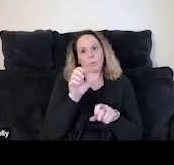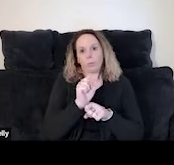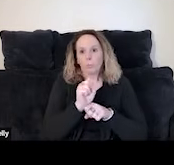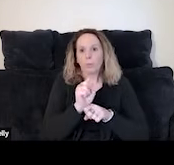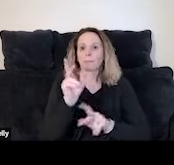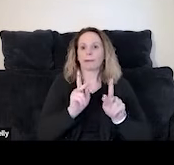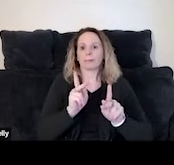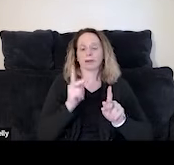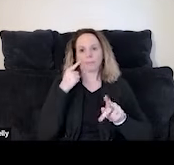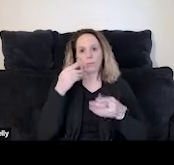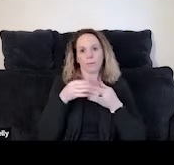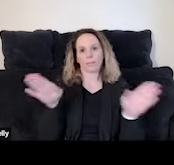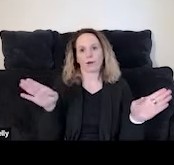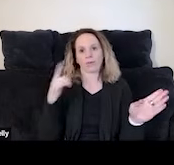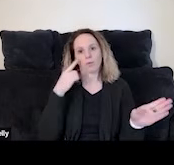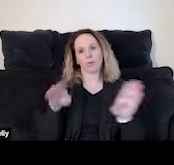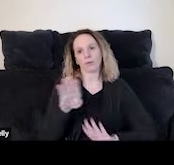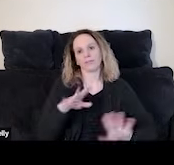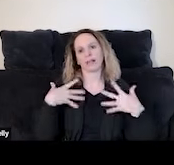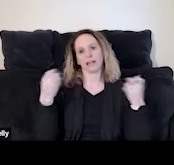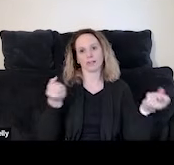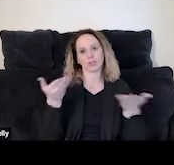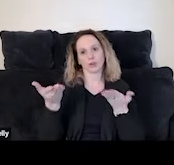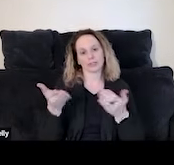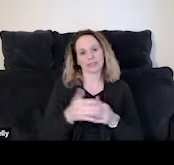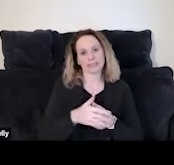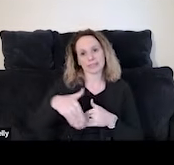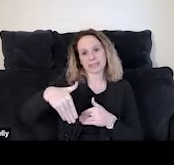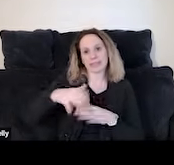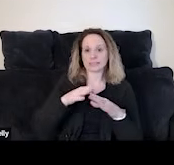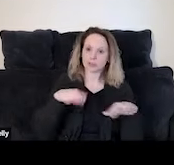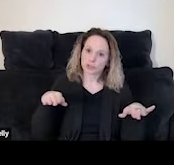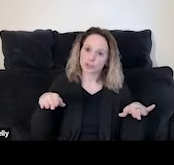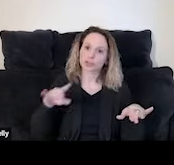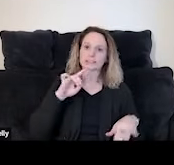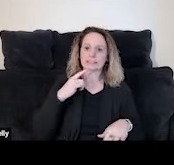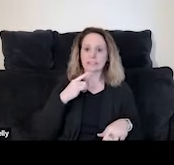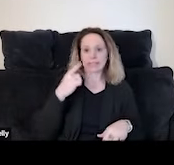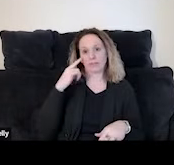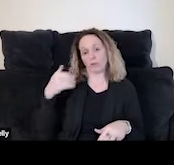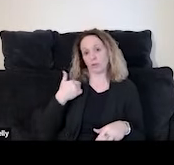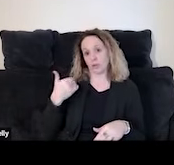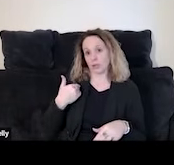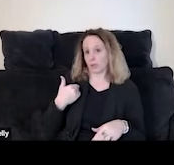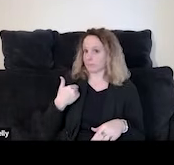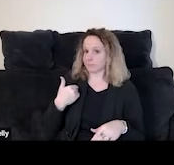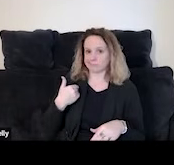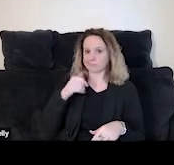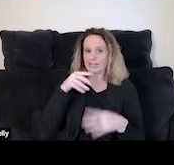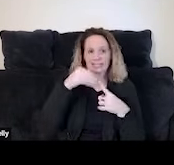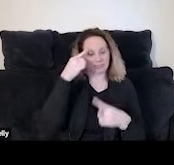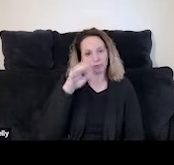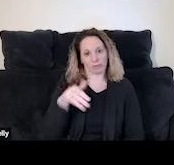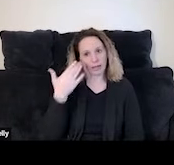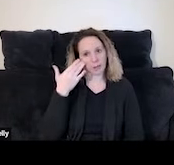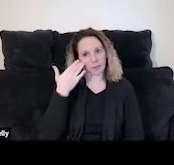pretty broadly for behavioral health services, and children and crisis for youth is certainly no exception to that.